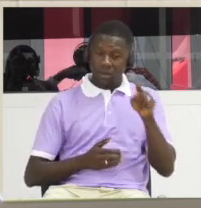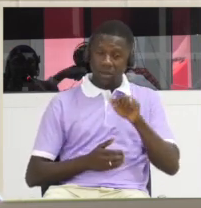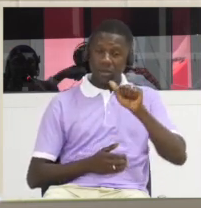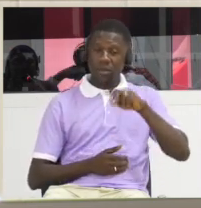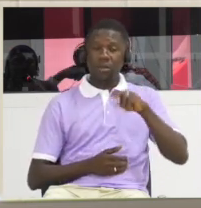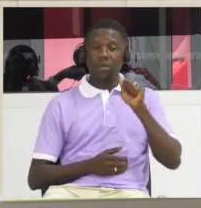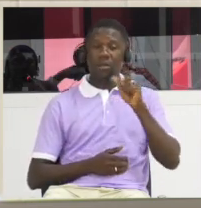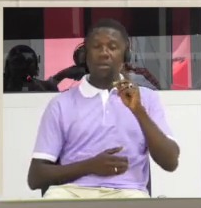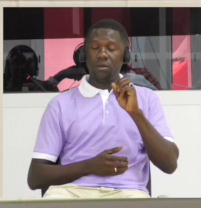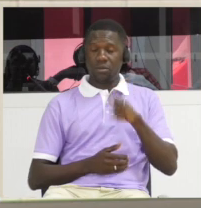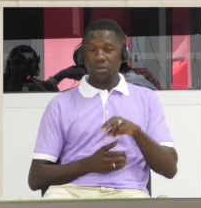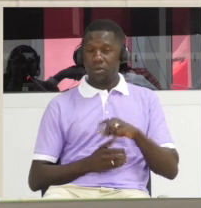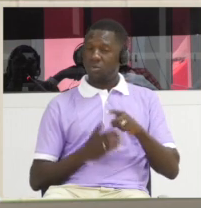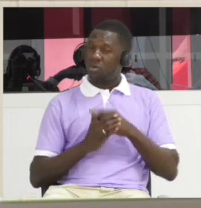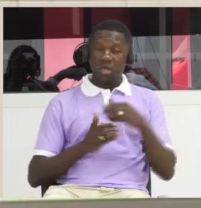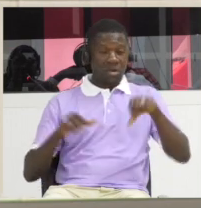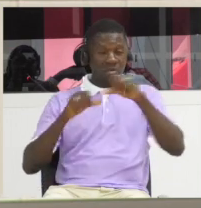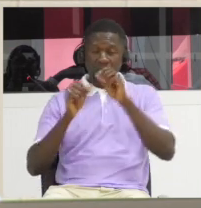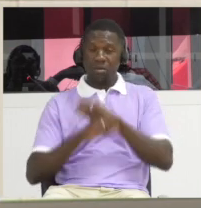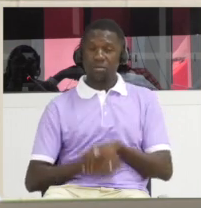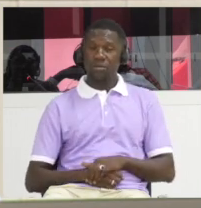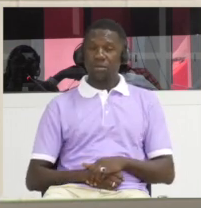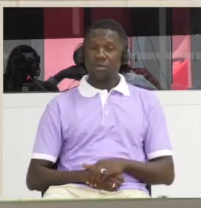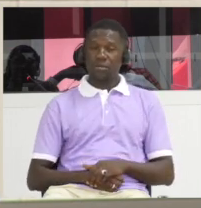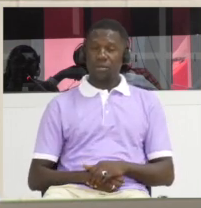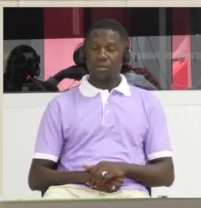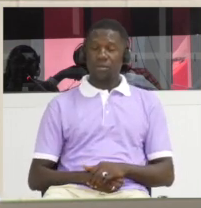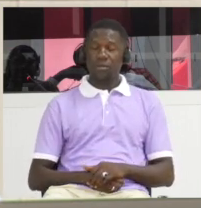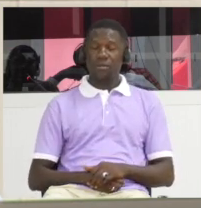or the gendarmerie or anywhere. I mean,